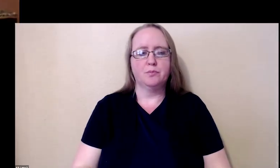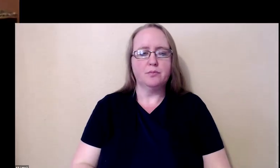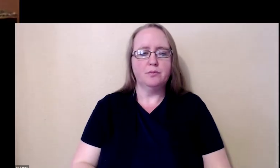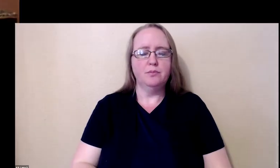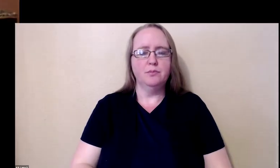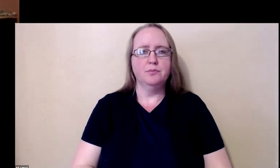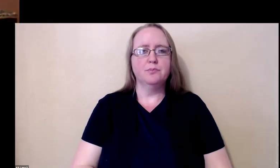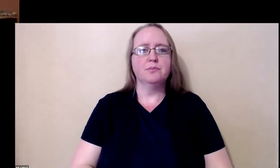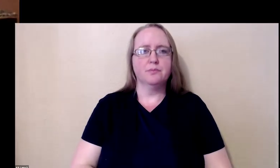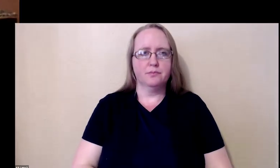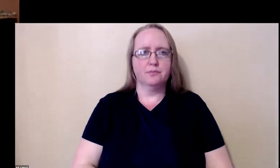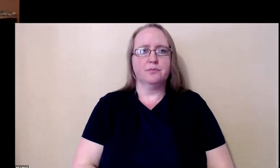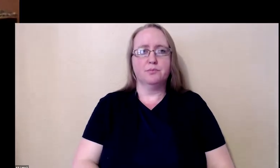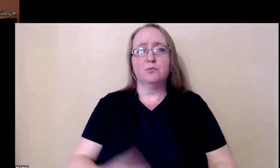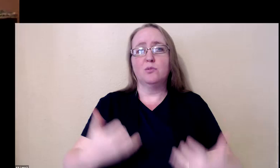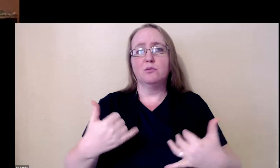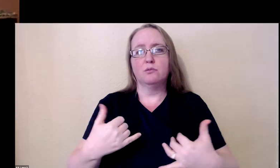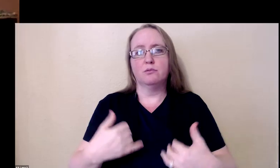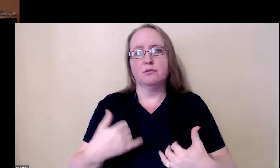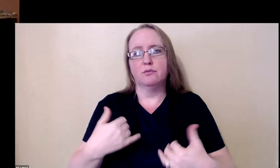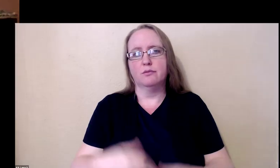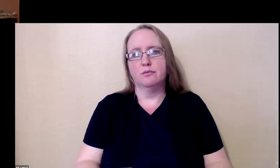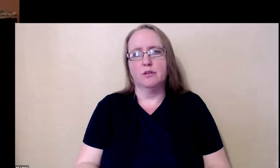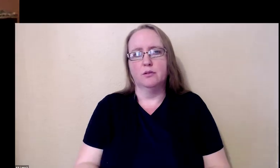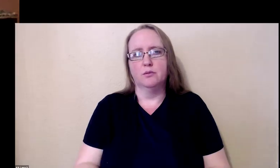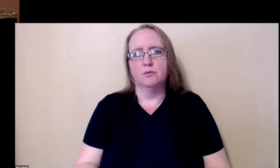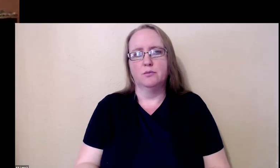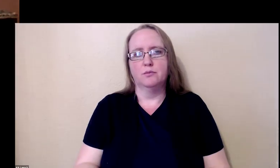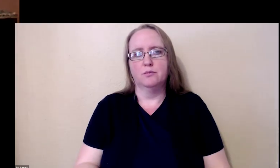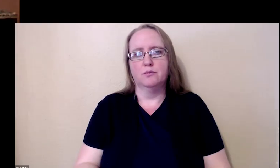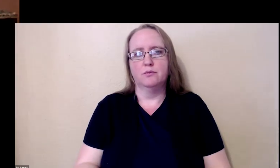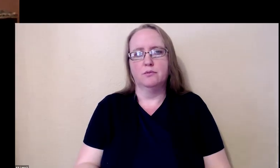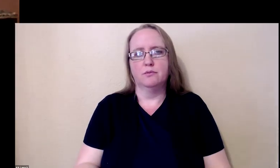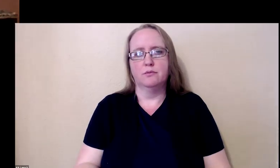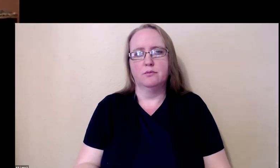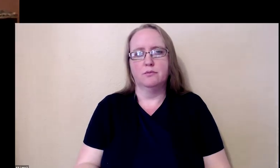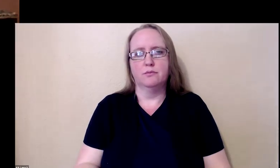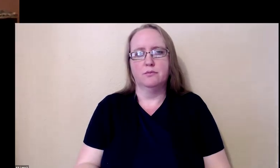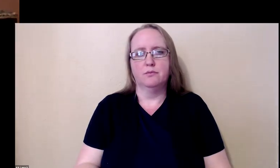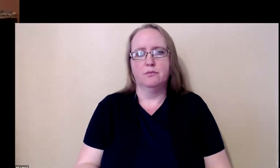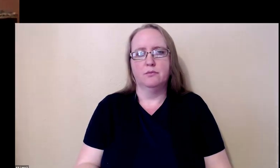Yeah, so now we're going to talk about VR services necessary for people with disabilities.